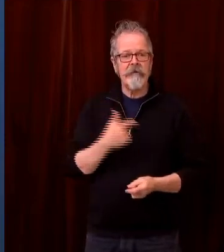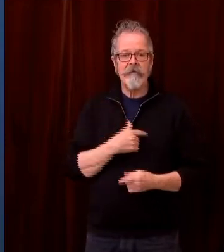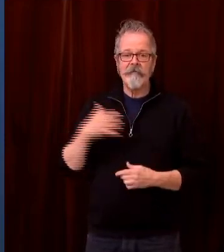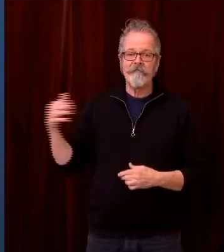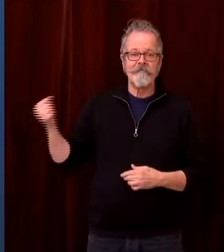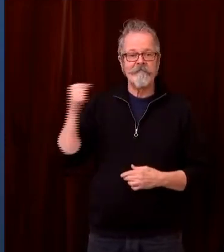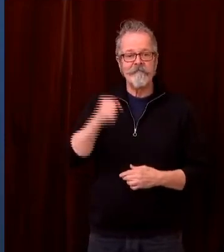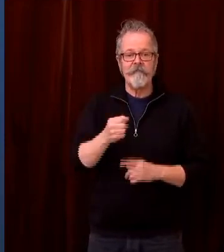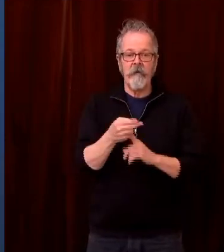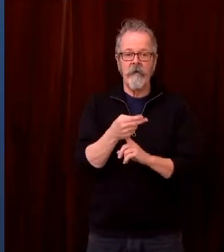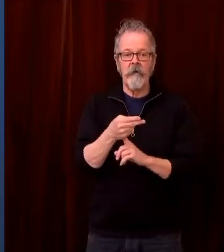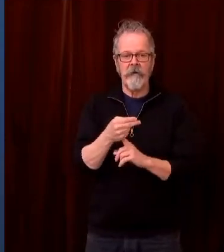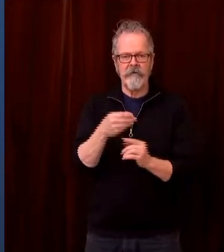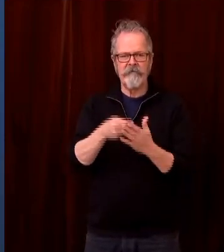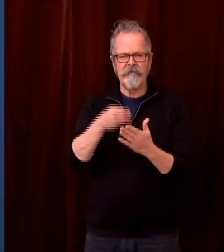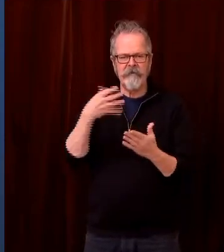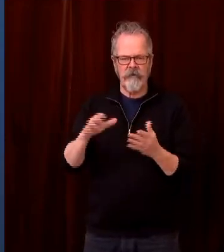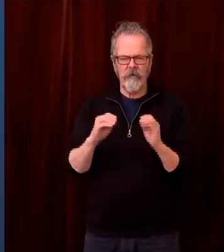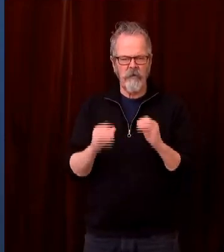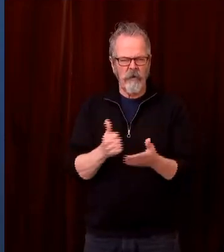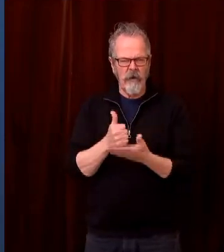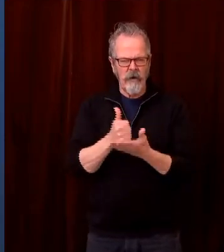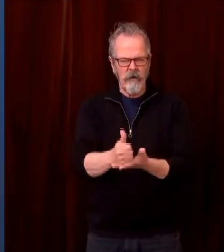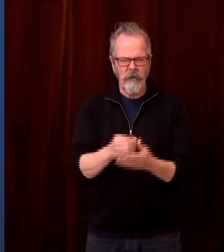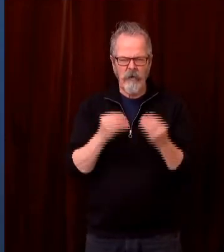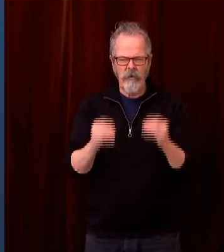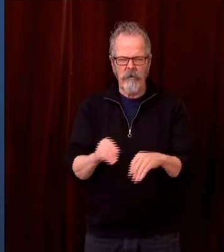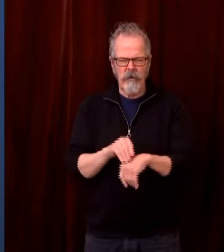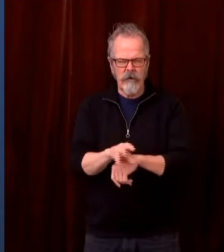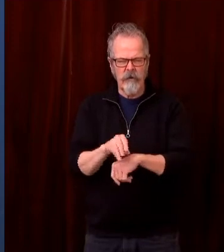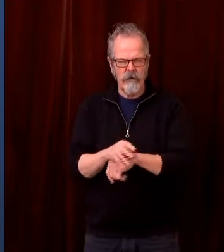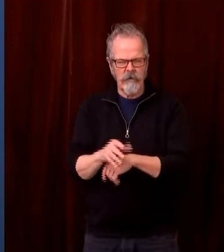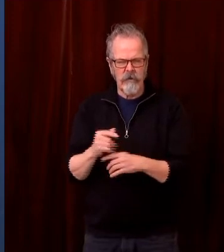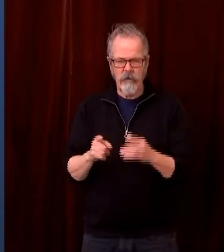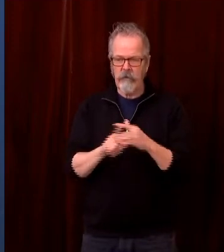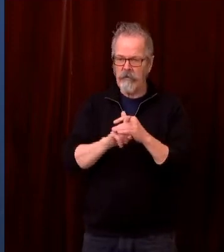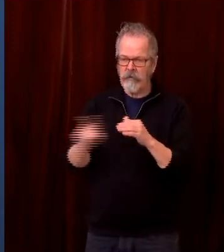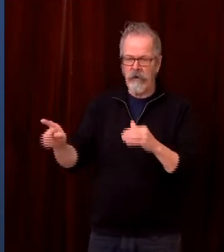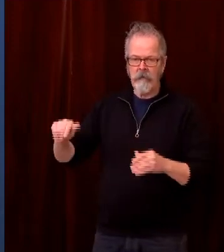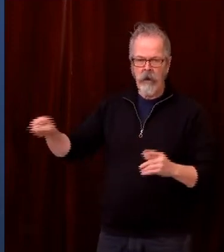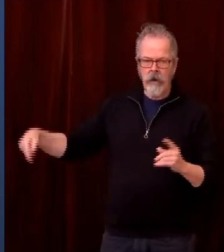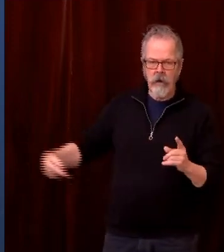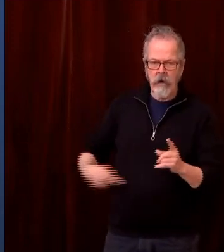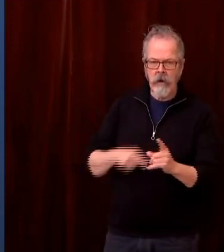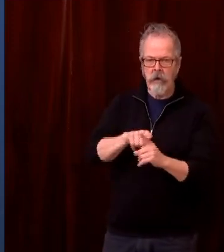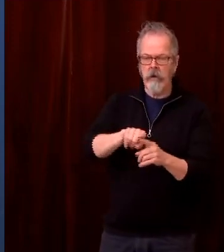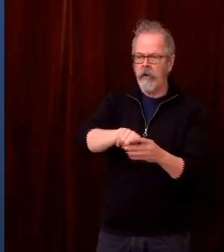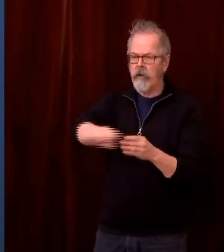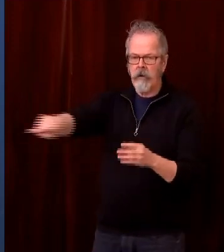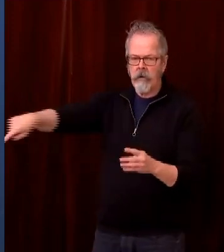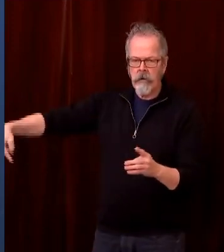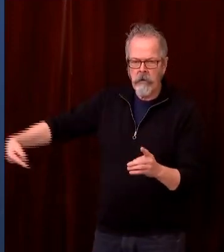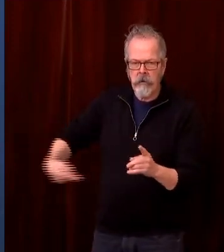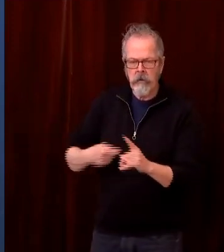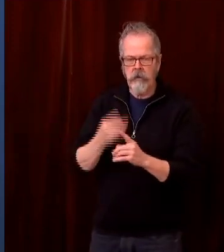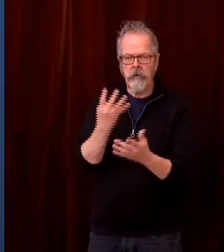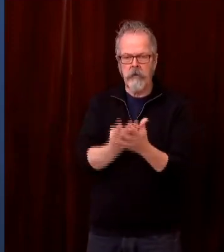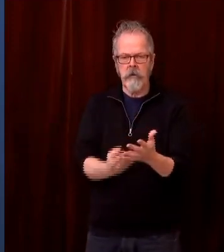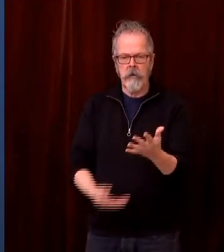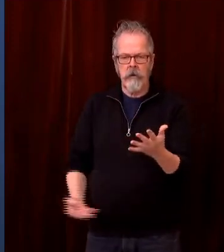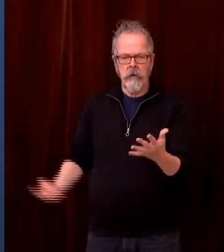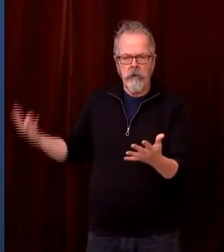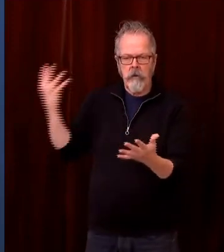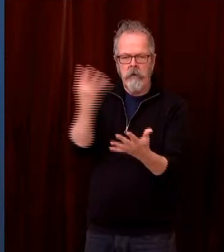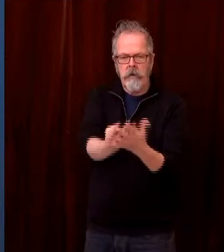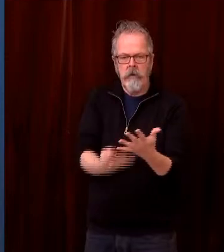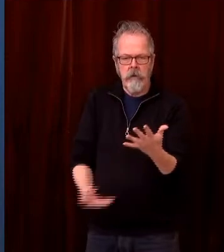that, and I'm hopeful that the next person will help legislators move in that direction.